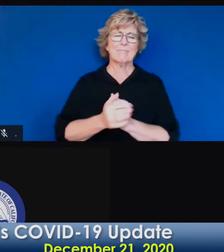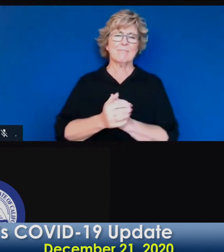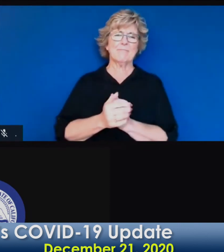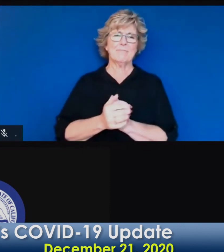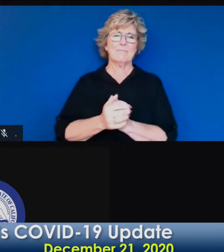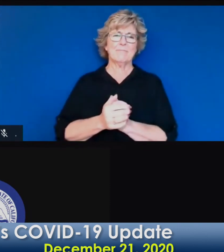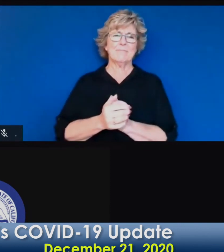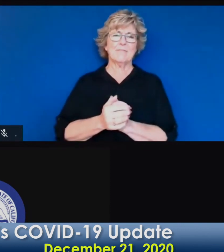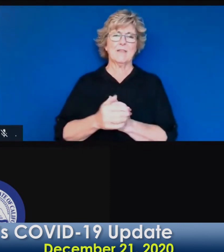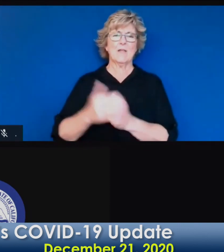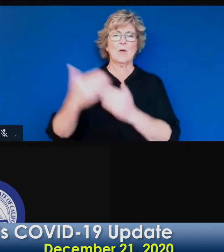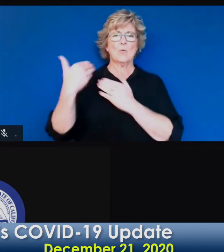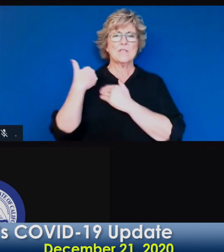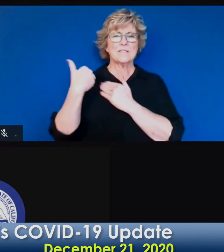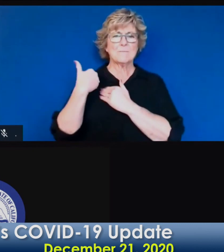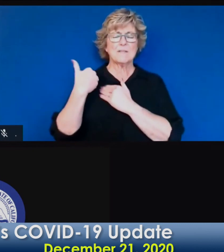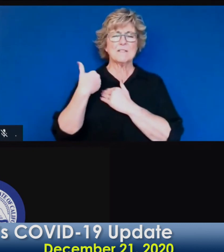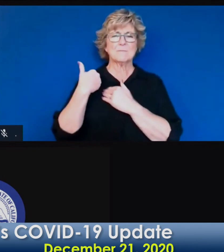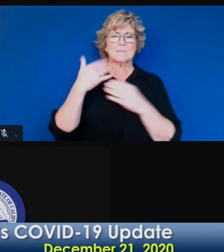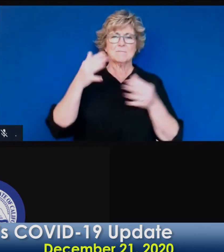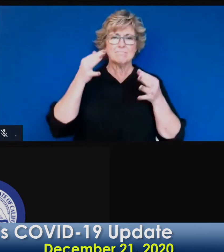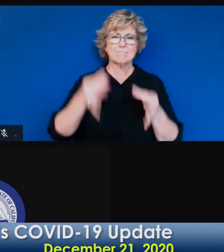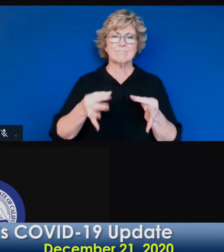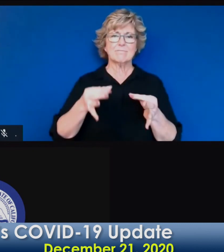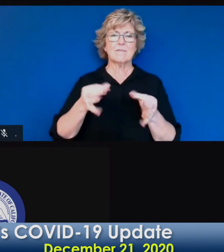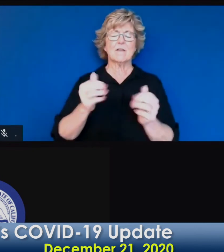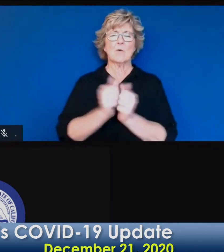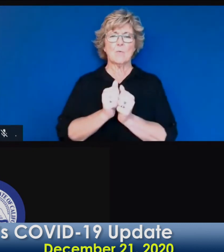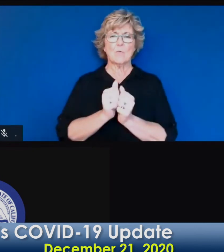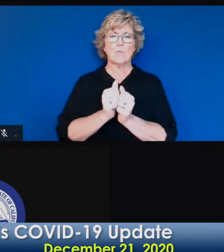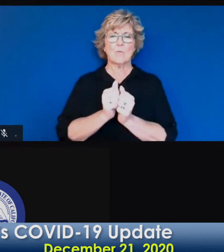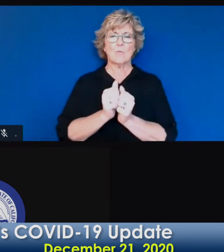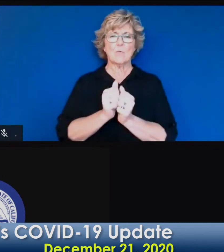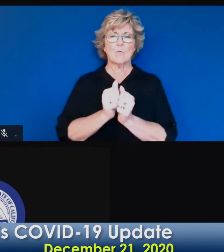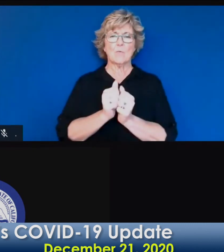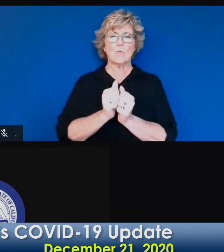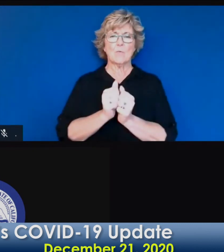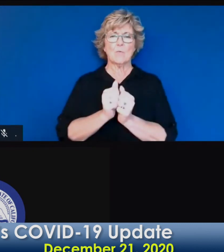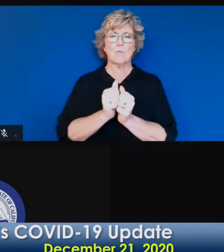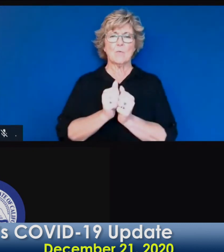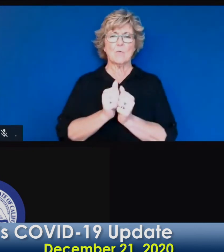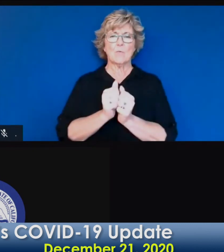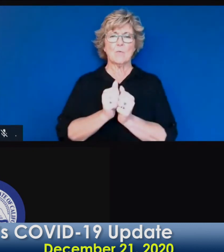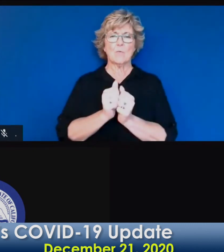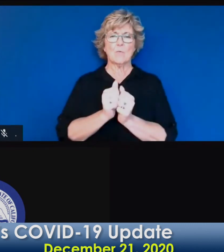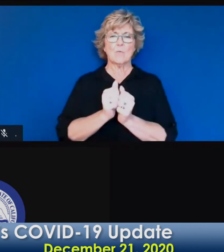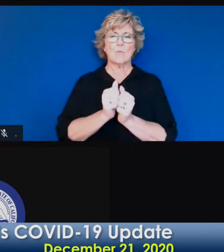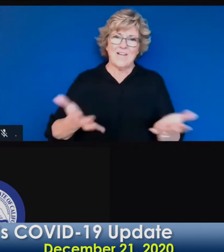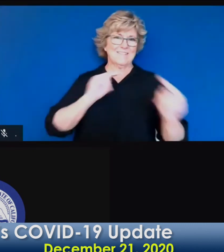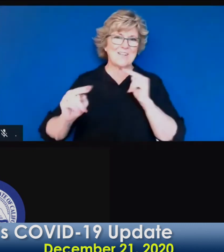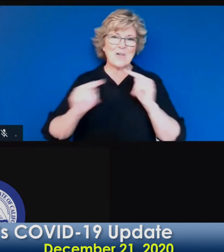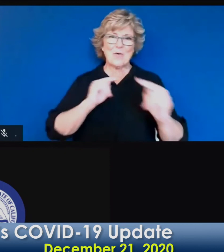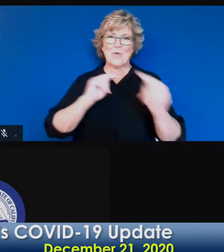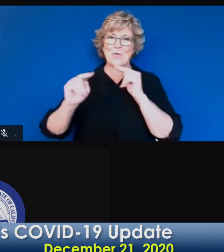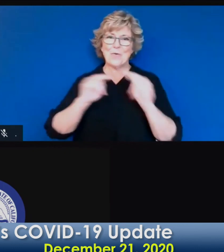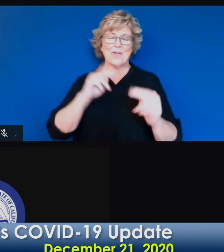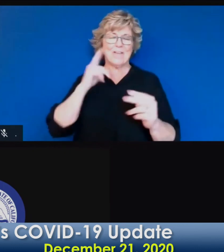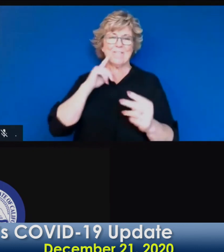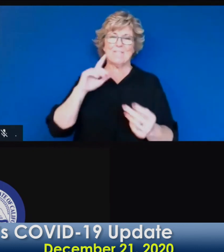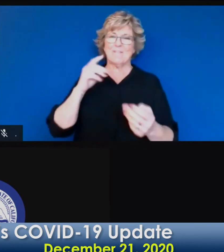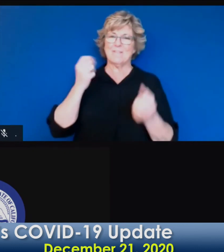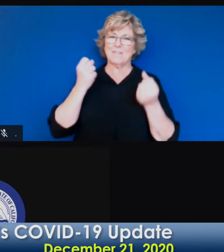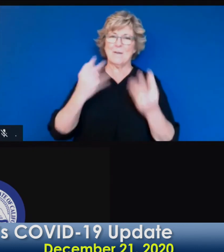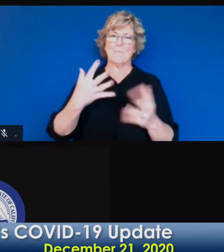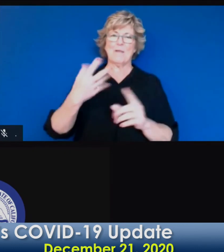a responsible conclusion to these very, very exhausting negotiations over the course of many, many months.